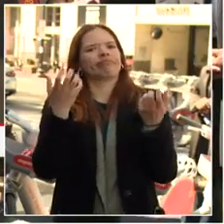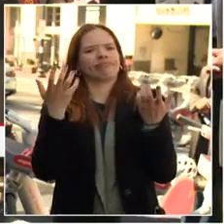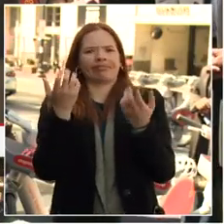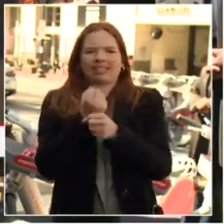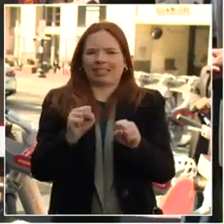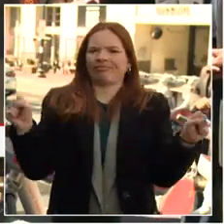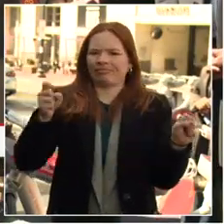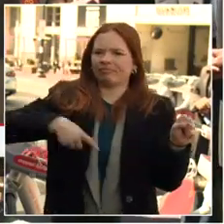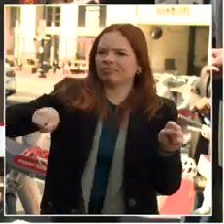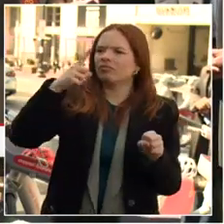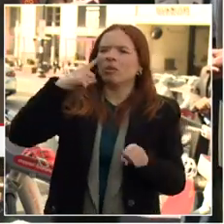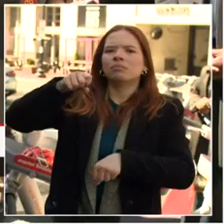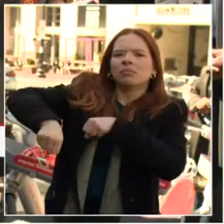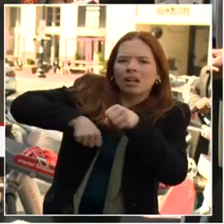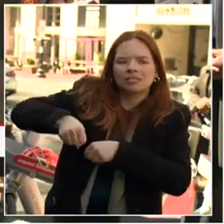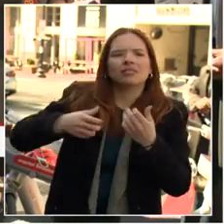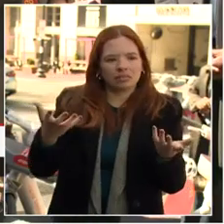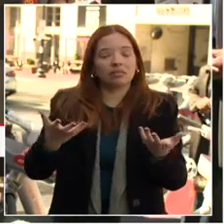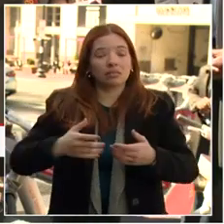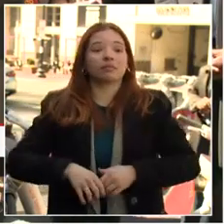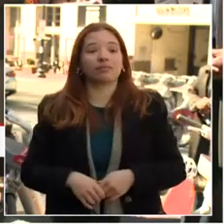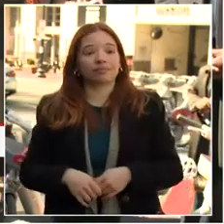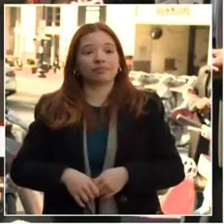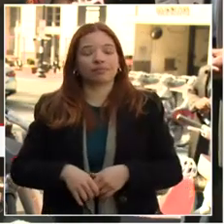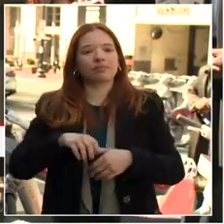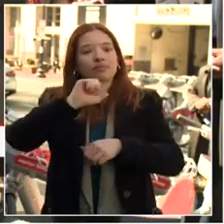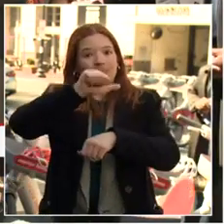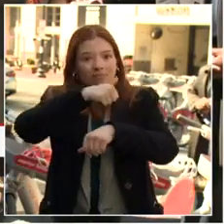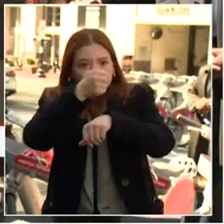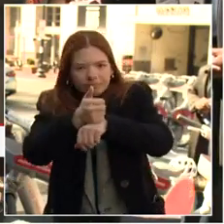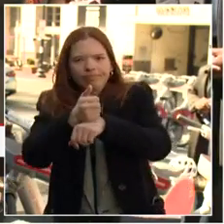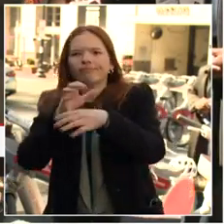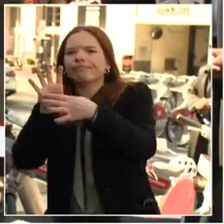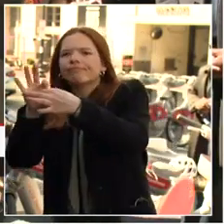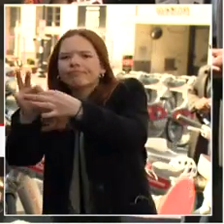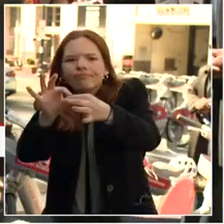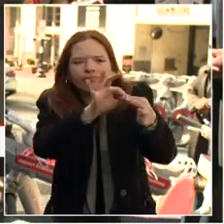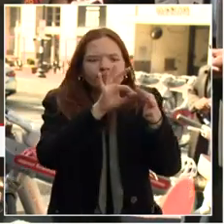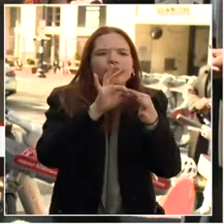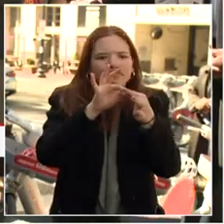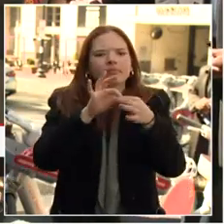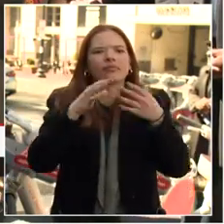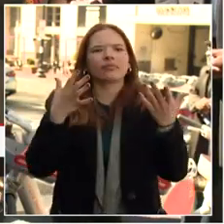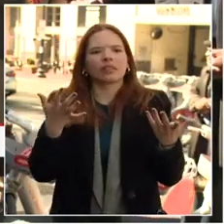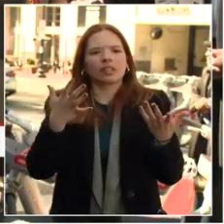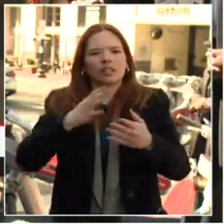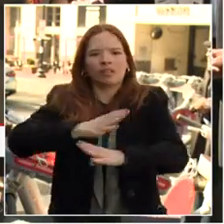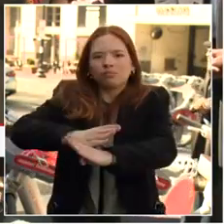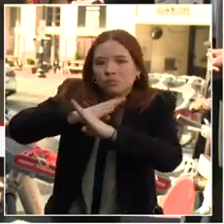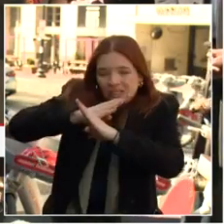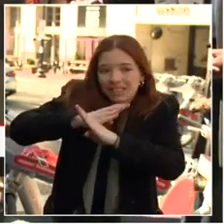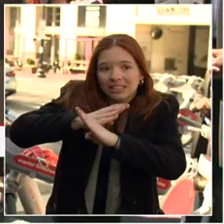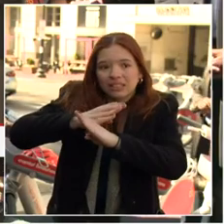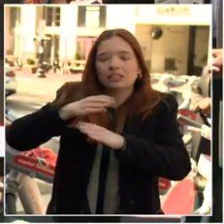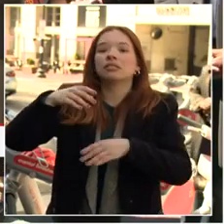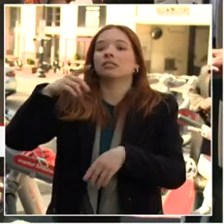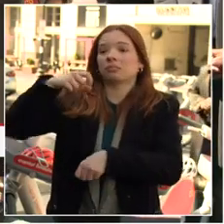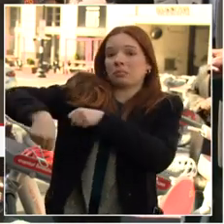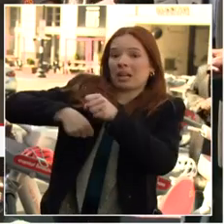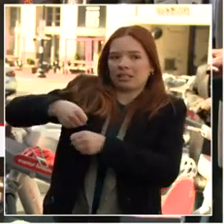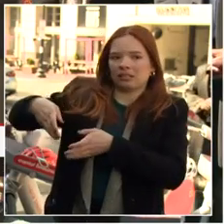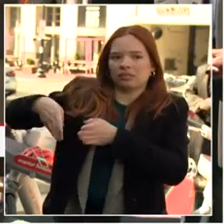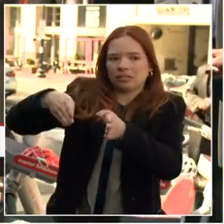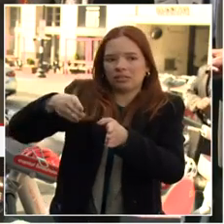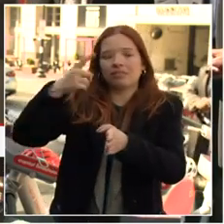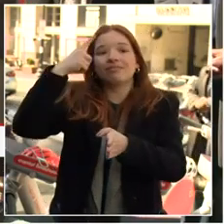So creating a connected and protected bikeway network is a top priority for us at DDOT and is also an